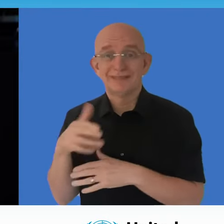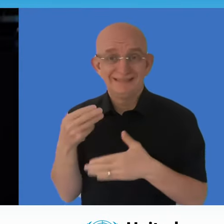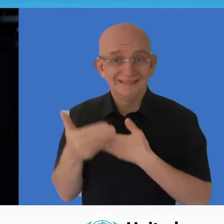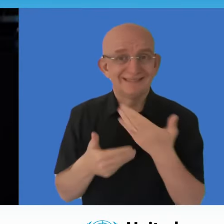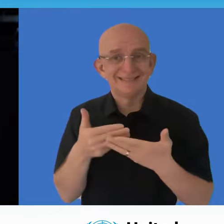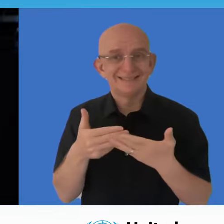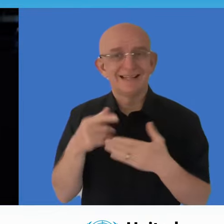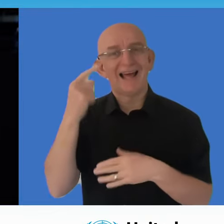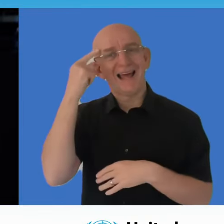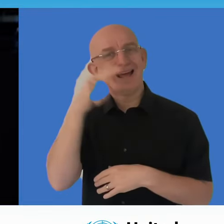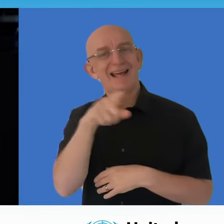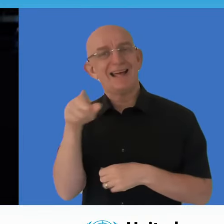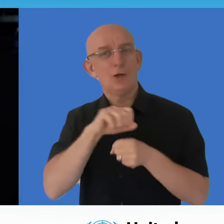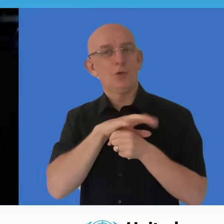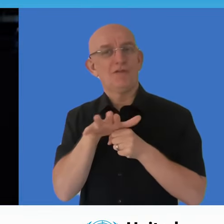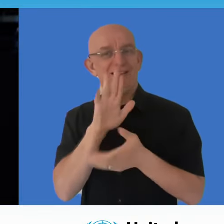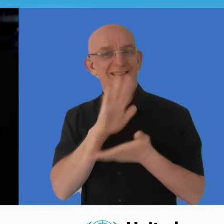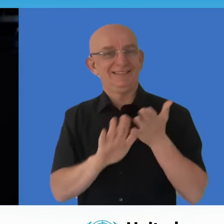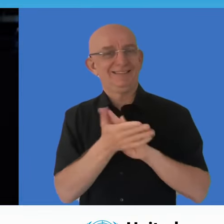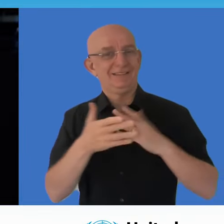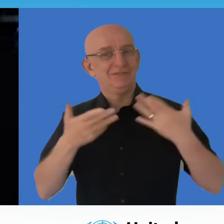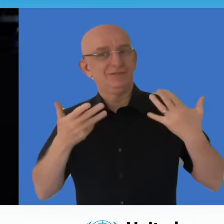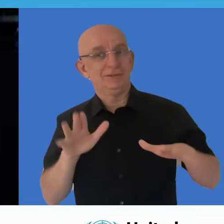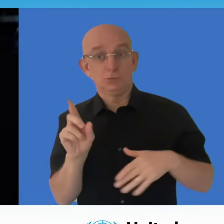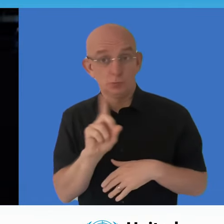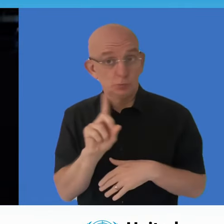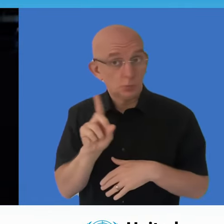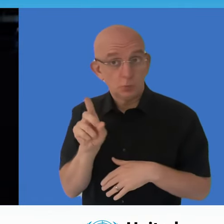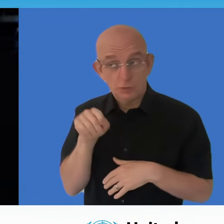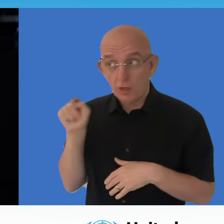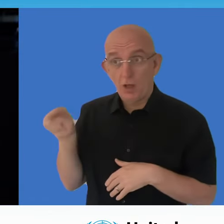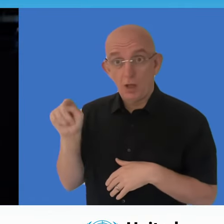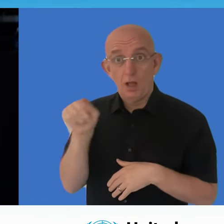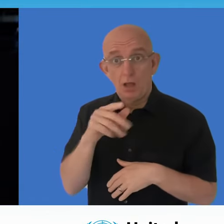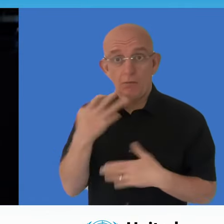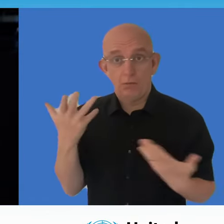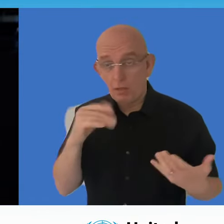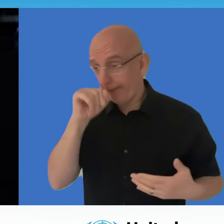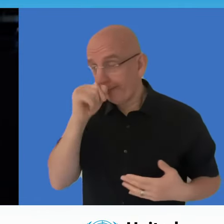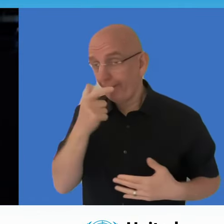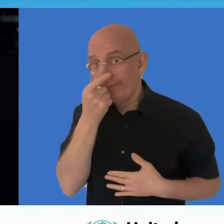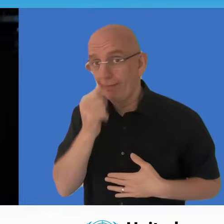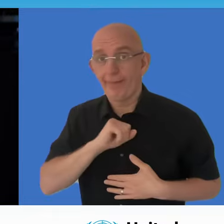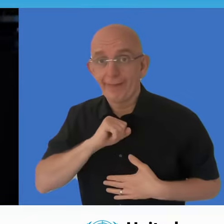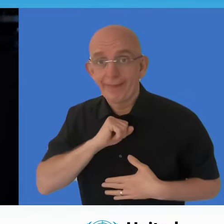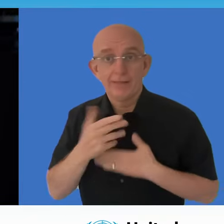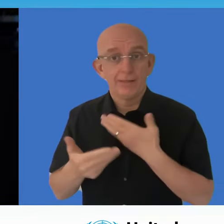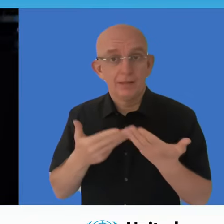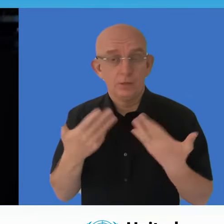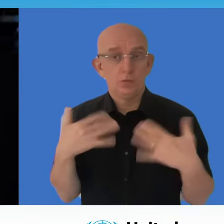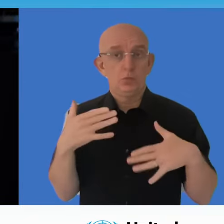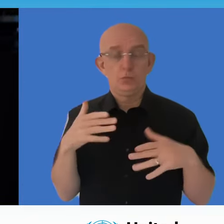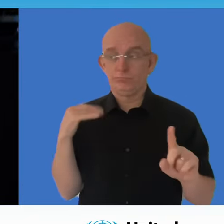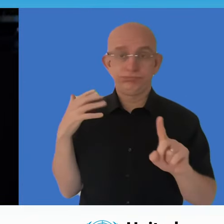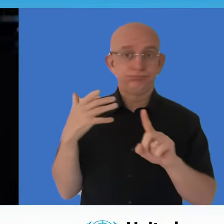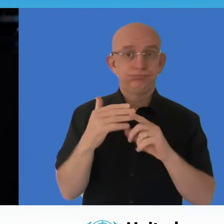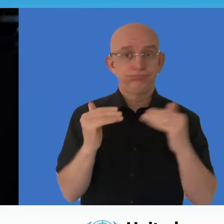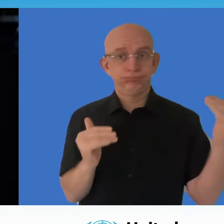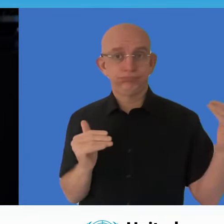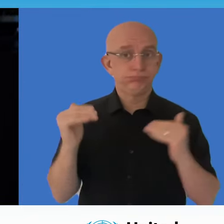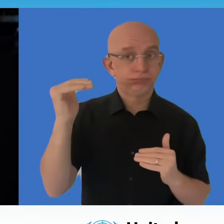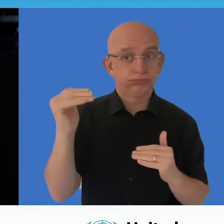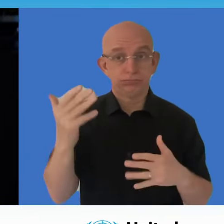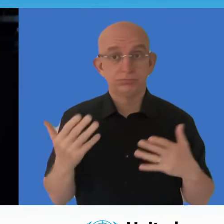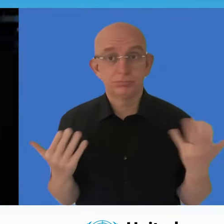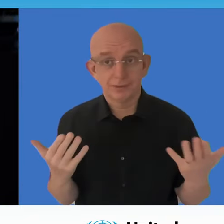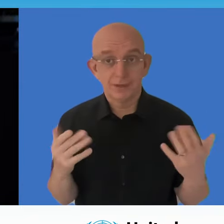are grappling with climate events like never seen before. At the same time, the world is experiencing the highest